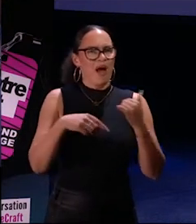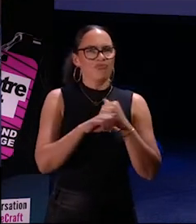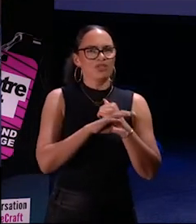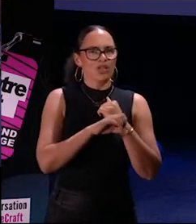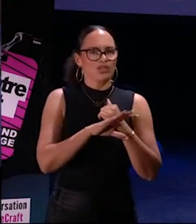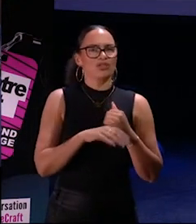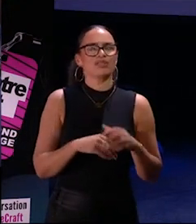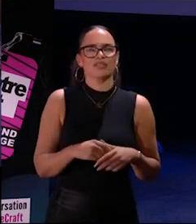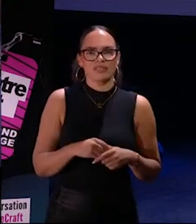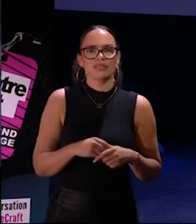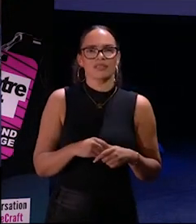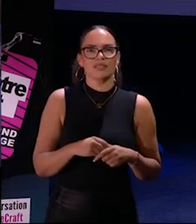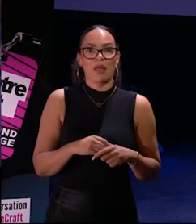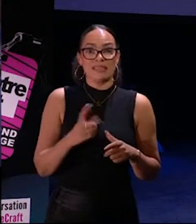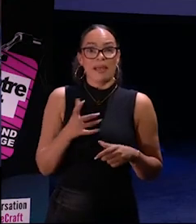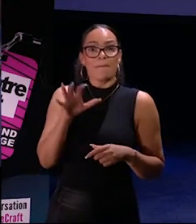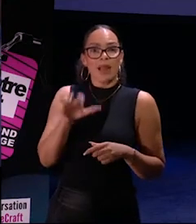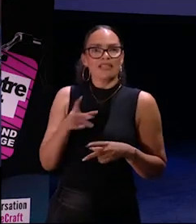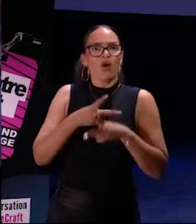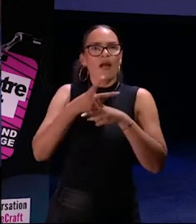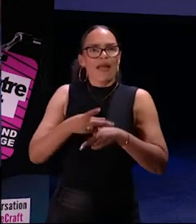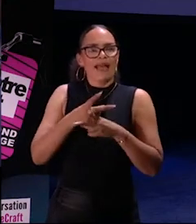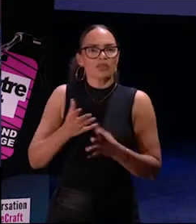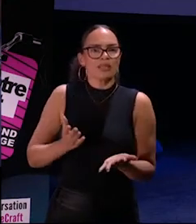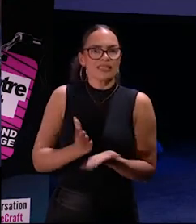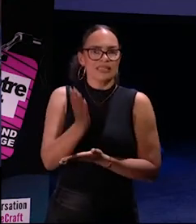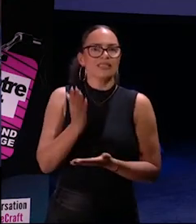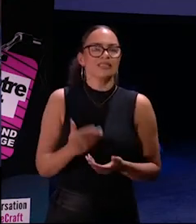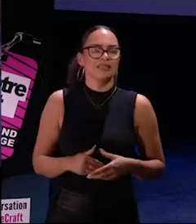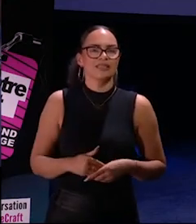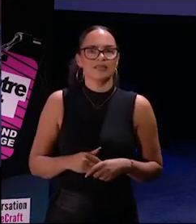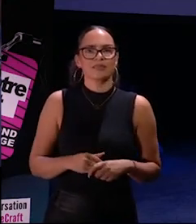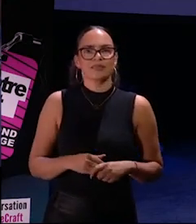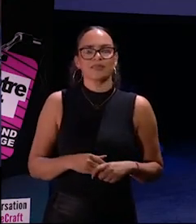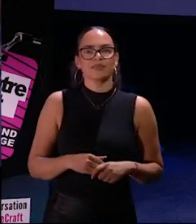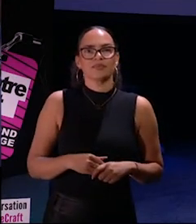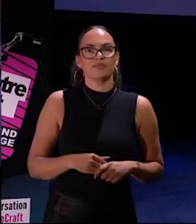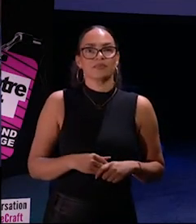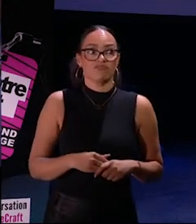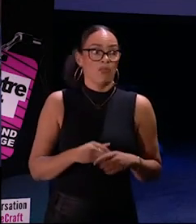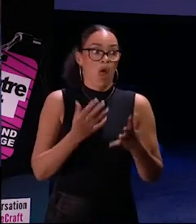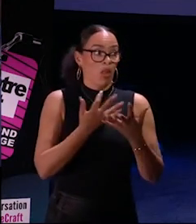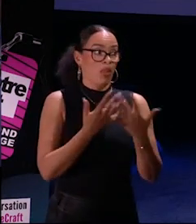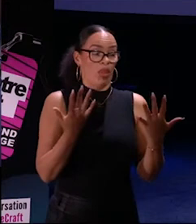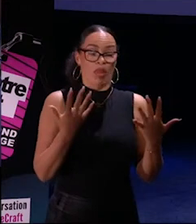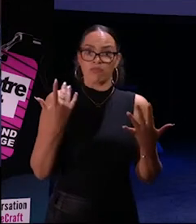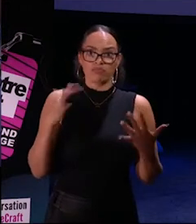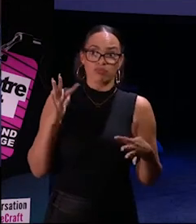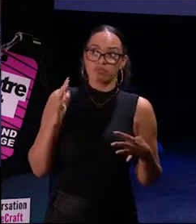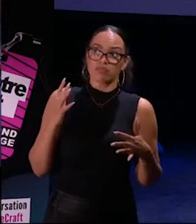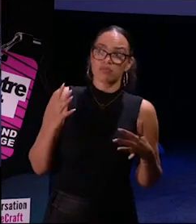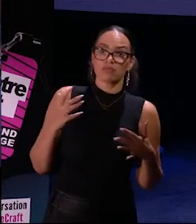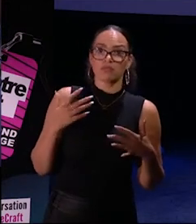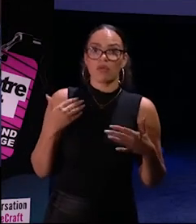is a place for that care to exist. A lot of people want it to happen, but it's also the last thing